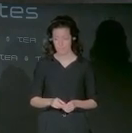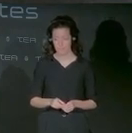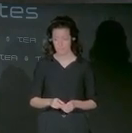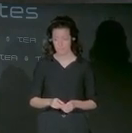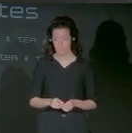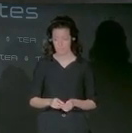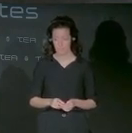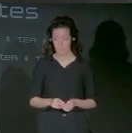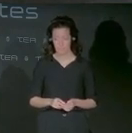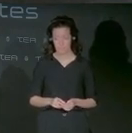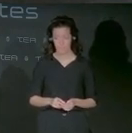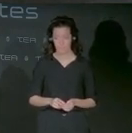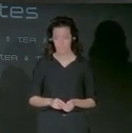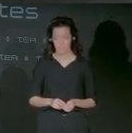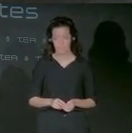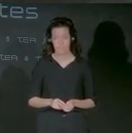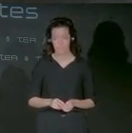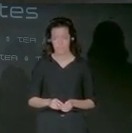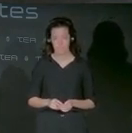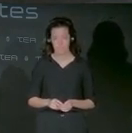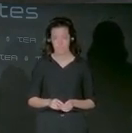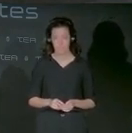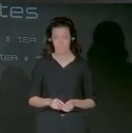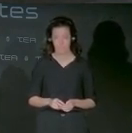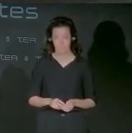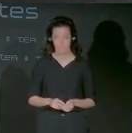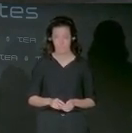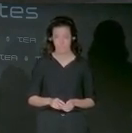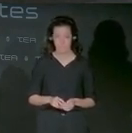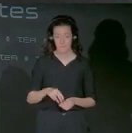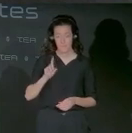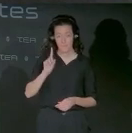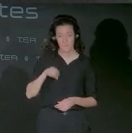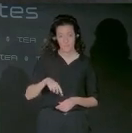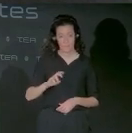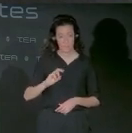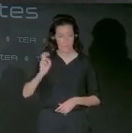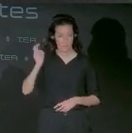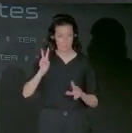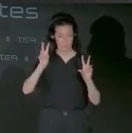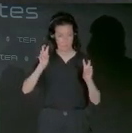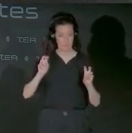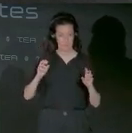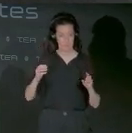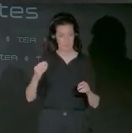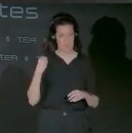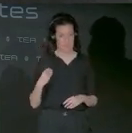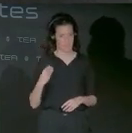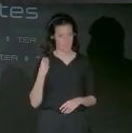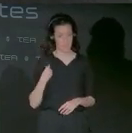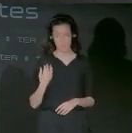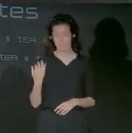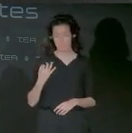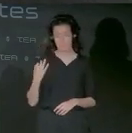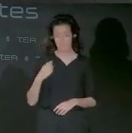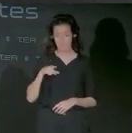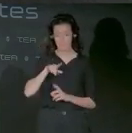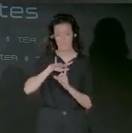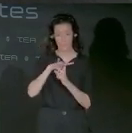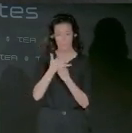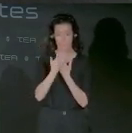attention is also how it approaches the regulatory framework. So it's actually communication not proposing any new